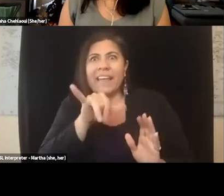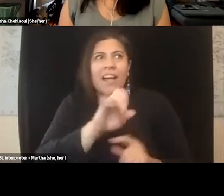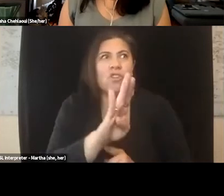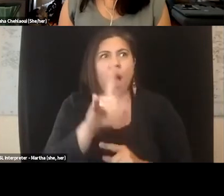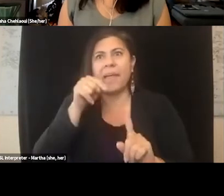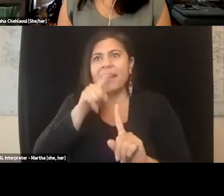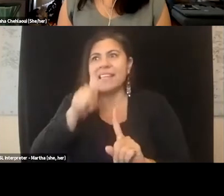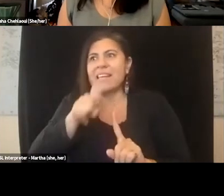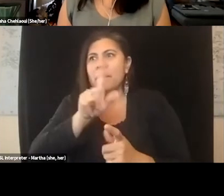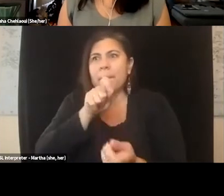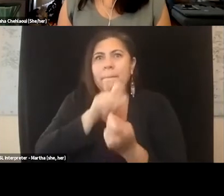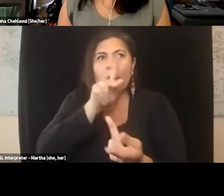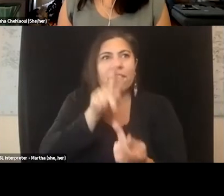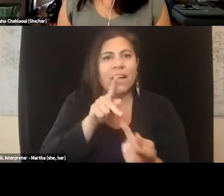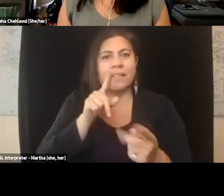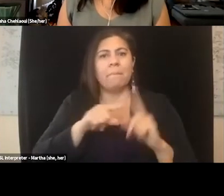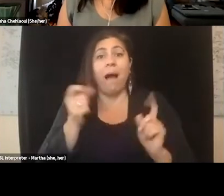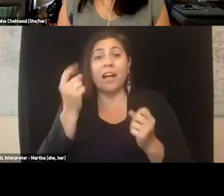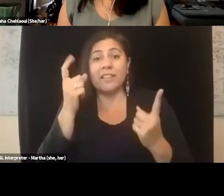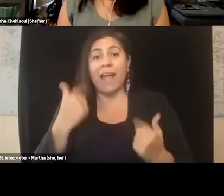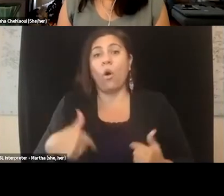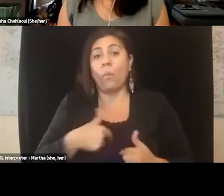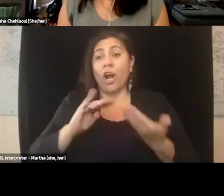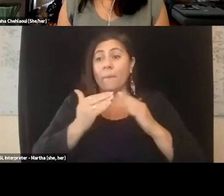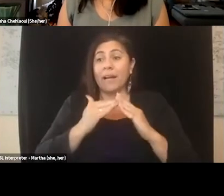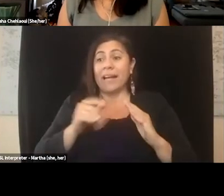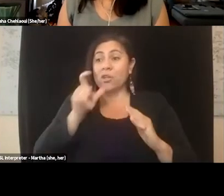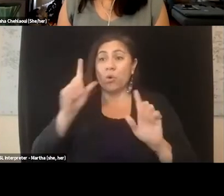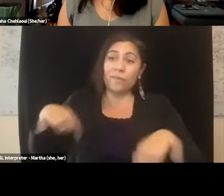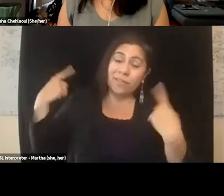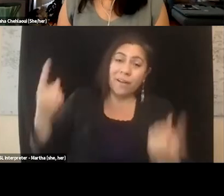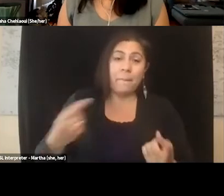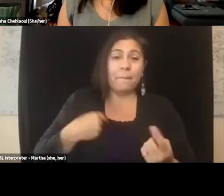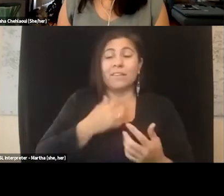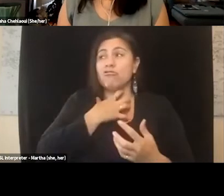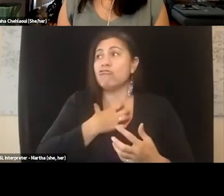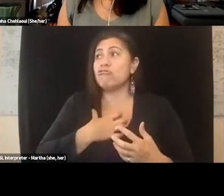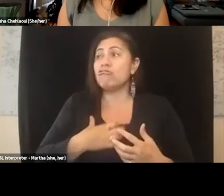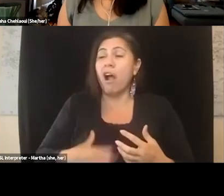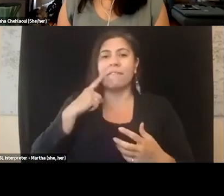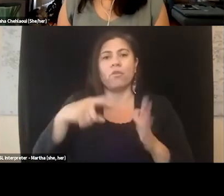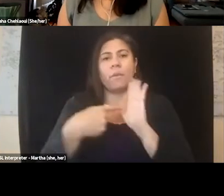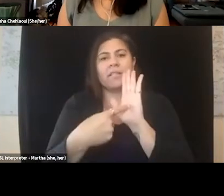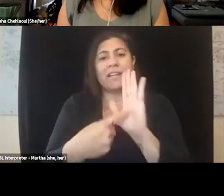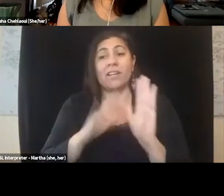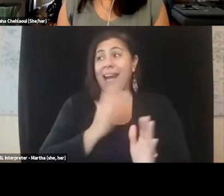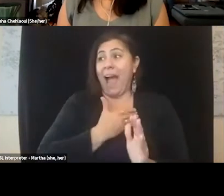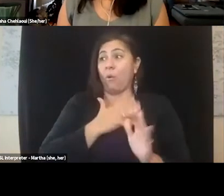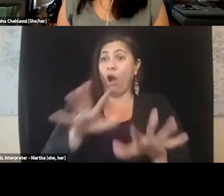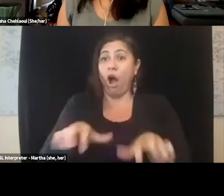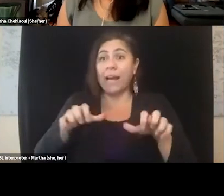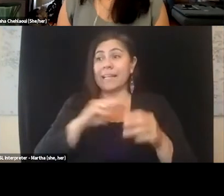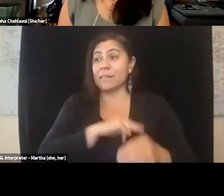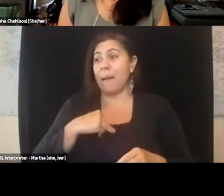because we are communities that have been starved for representation. And so our audience members and our communities and our fans and the